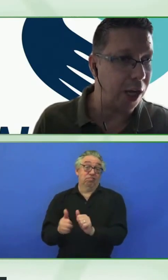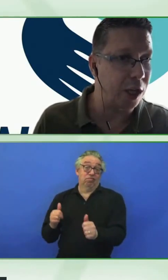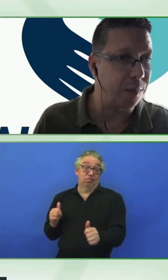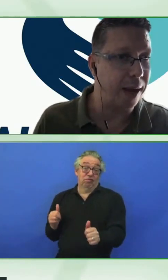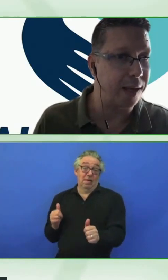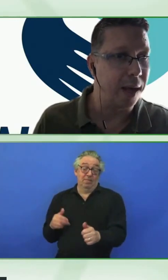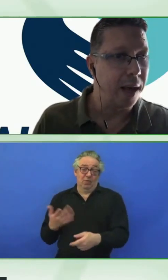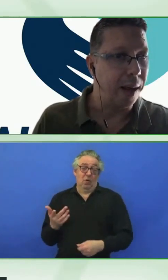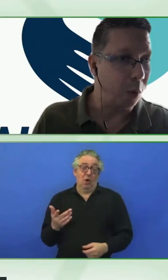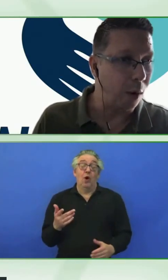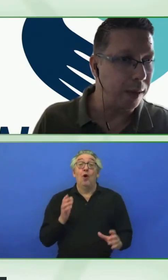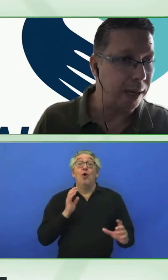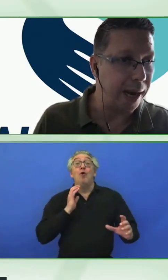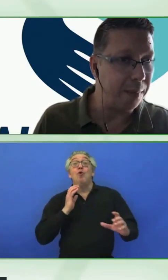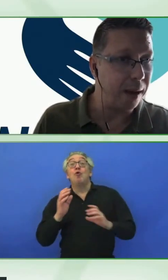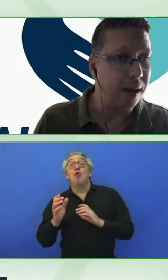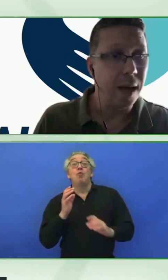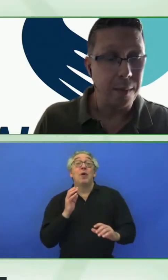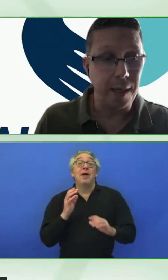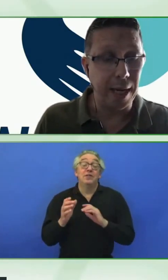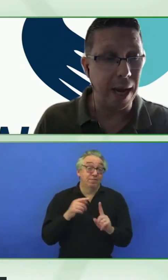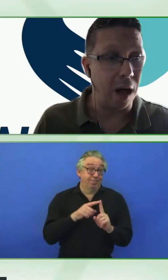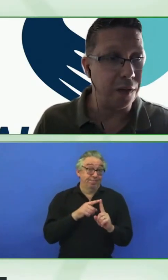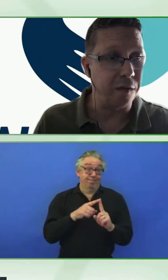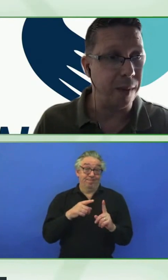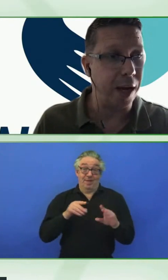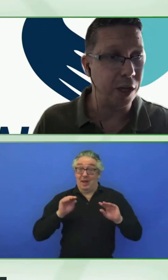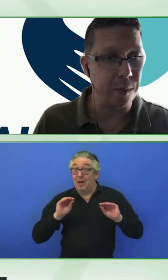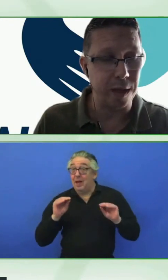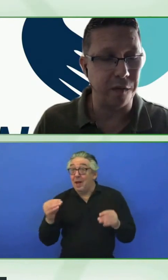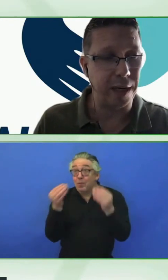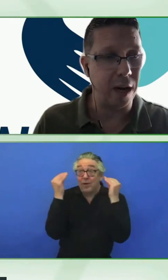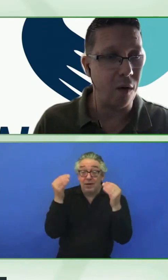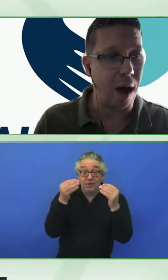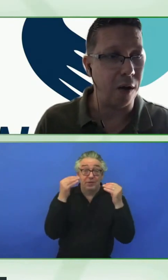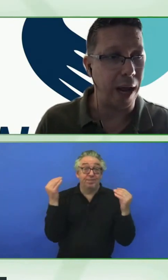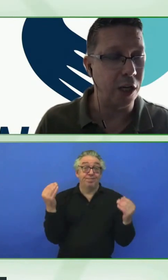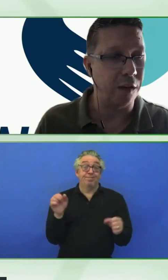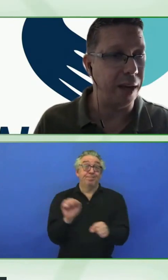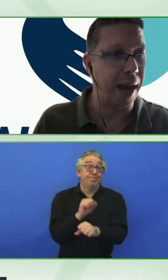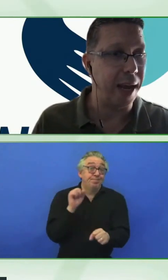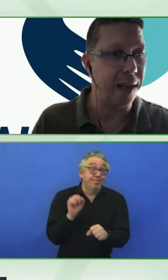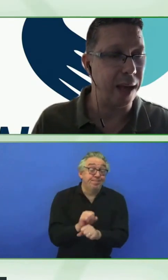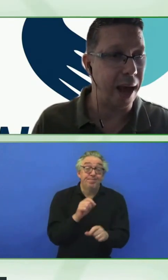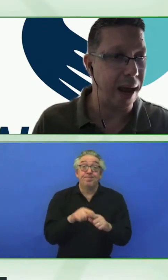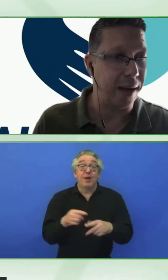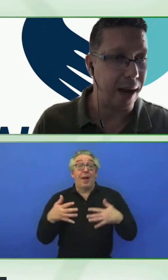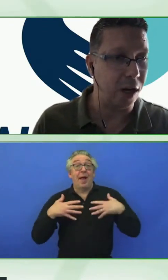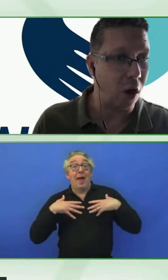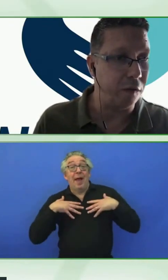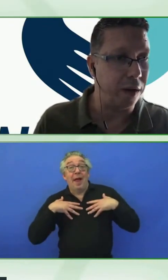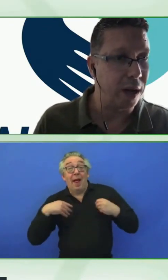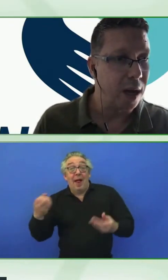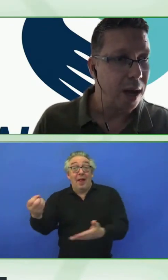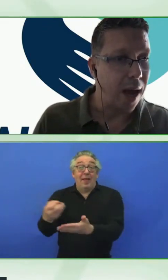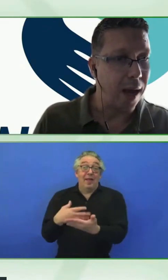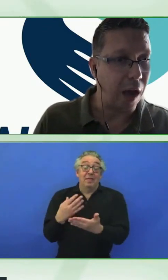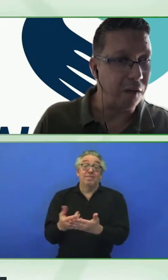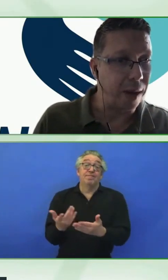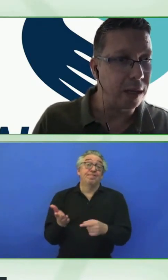the education space, employment and labor, key health information, specifically around HIV/AIDS and